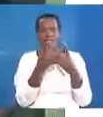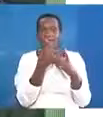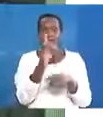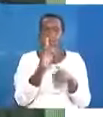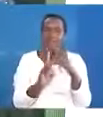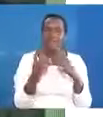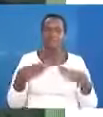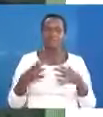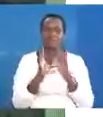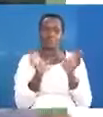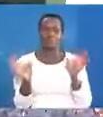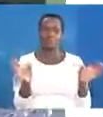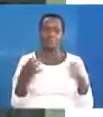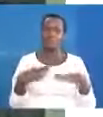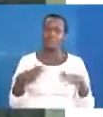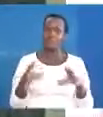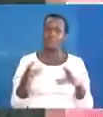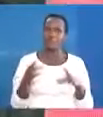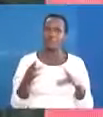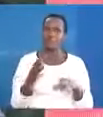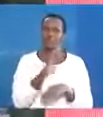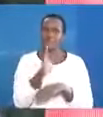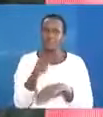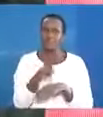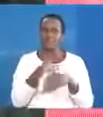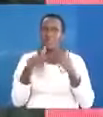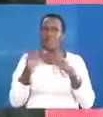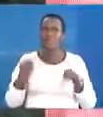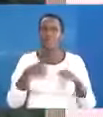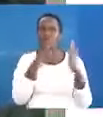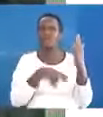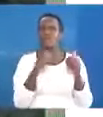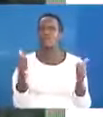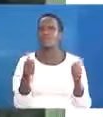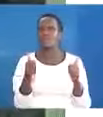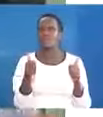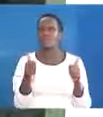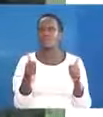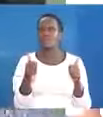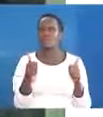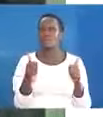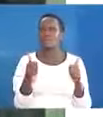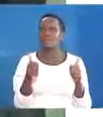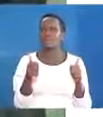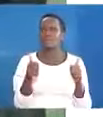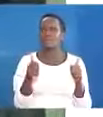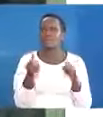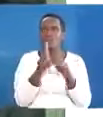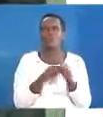I know, because we are victims of imperial presidency and we cannot recreate one. If you have a prime minister